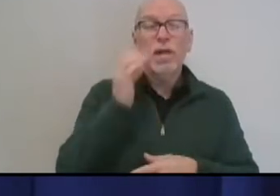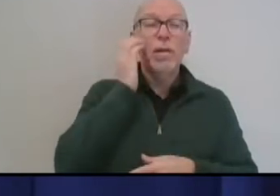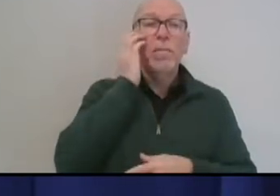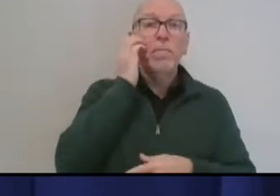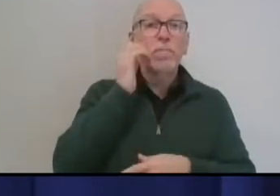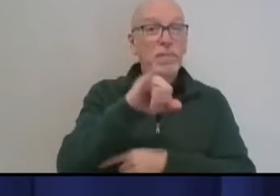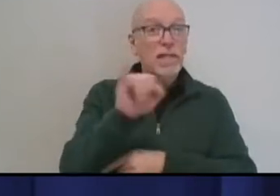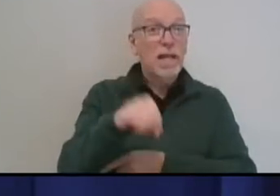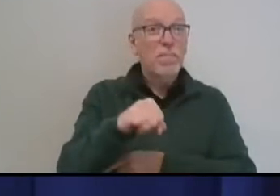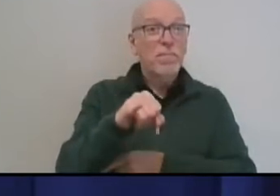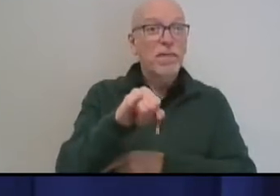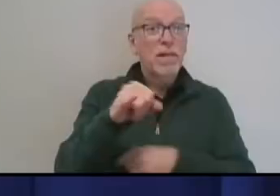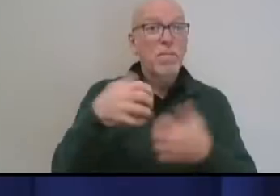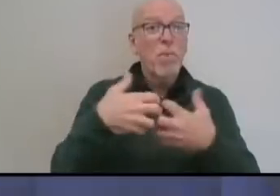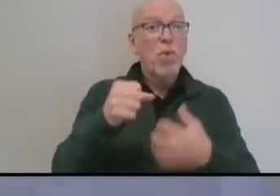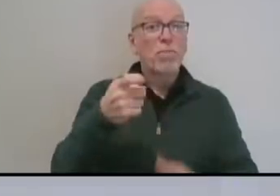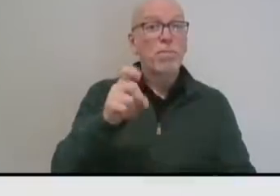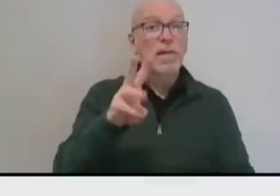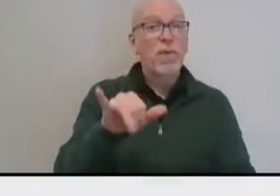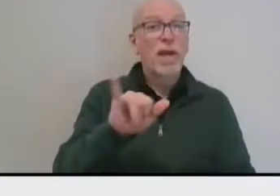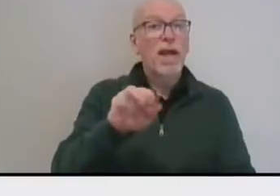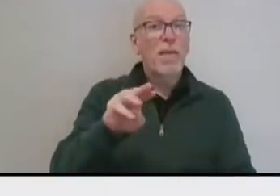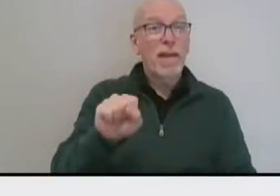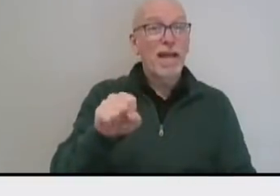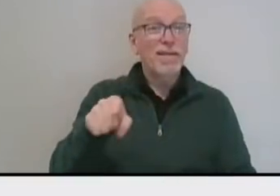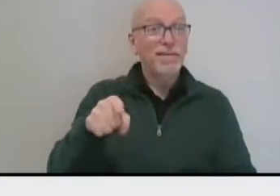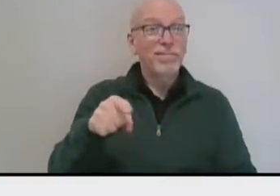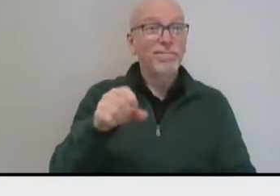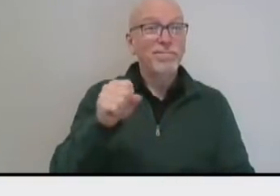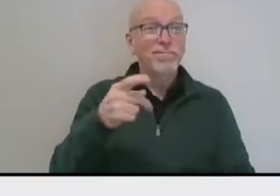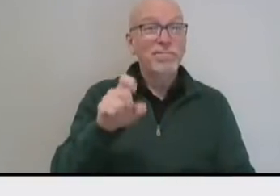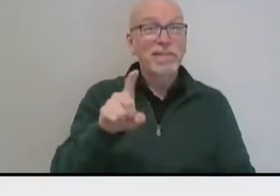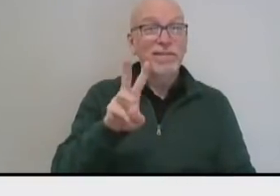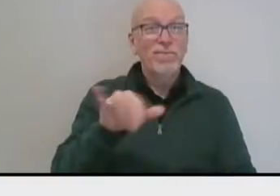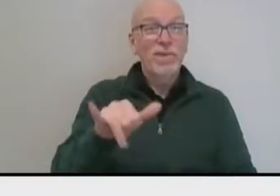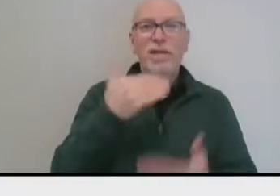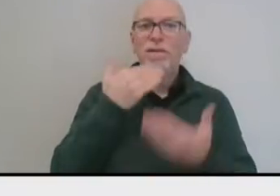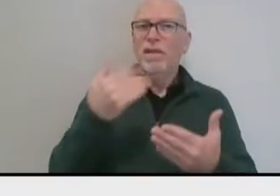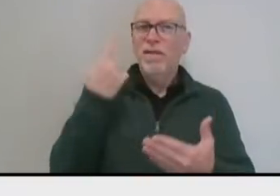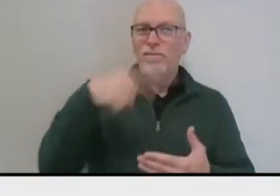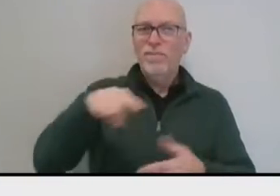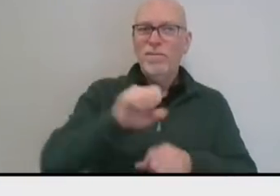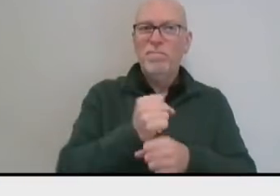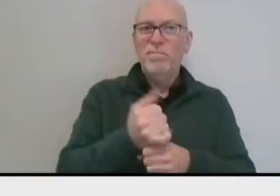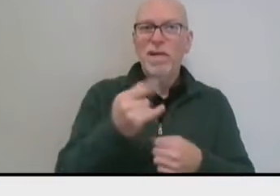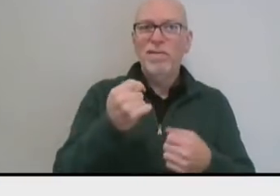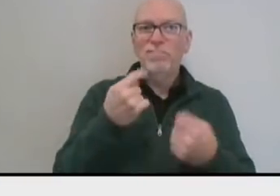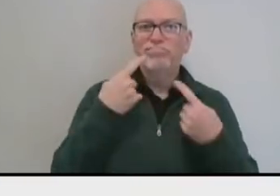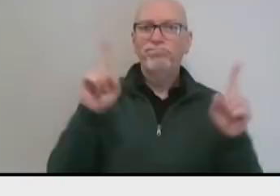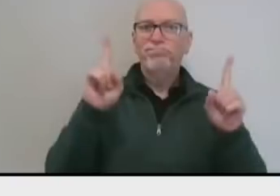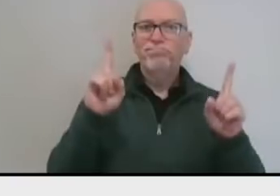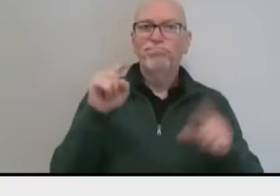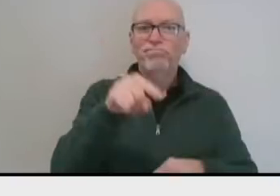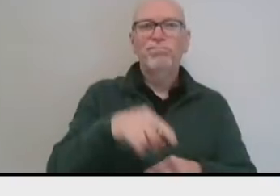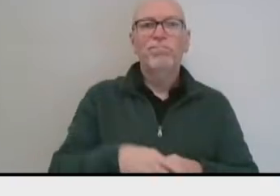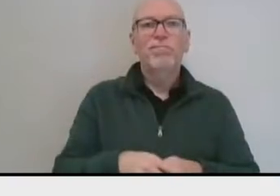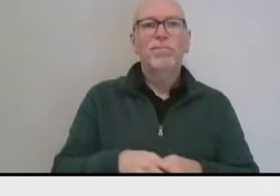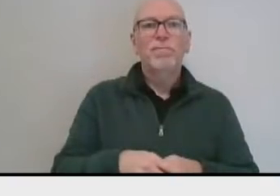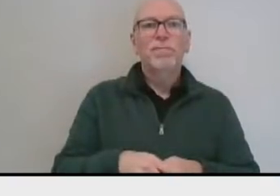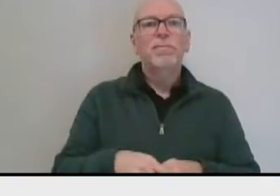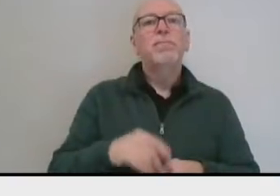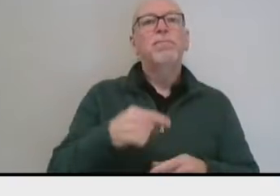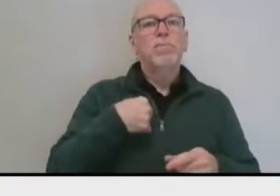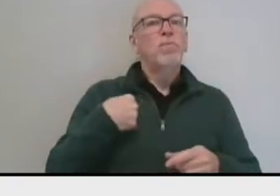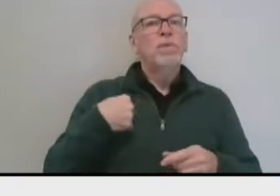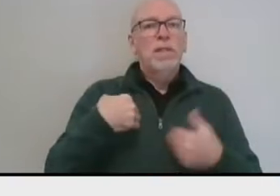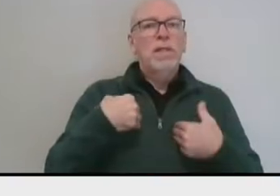Motor Speedway. So thanks to the pit crew out there for making this all possible. We've had,